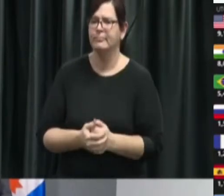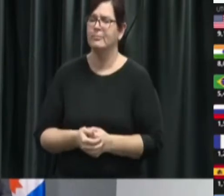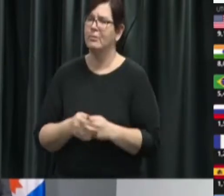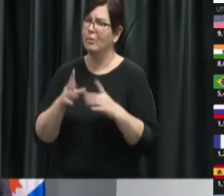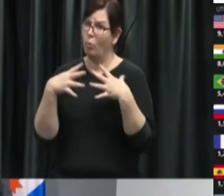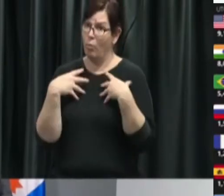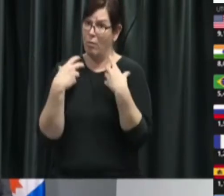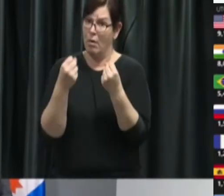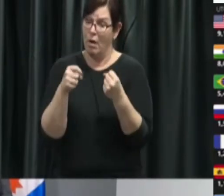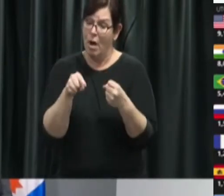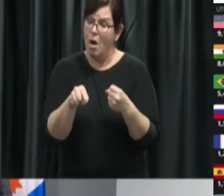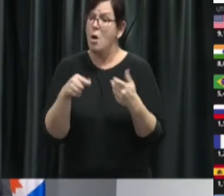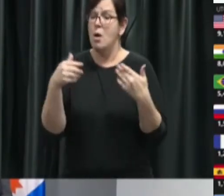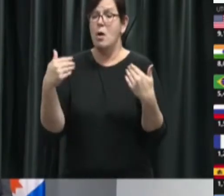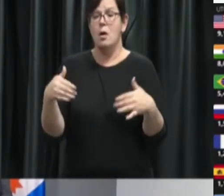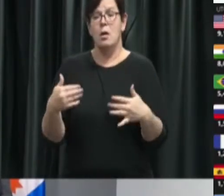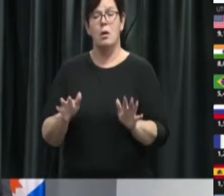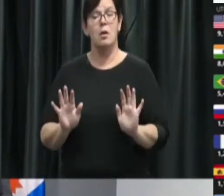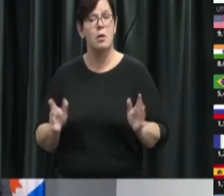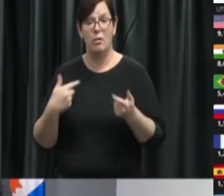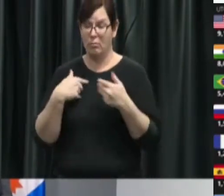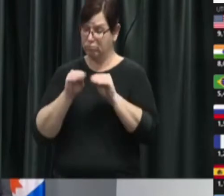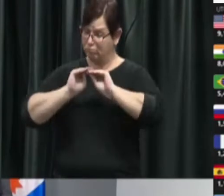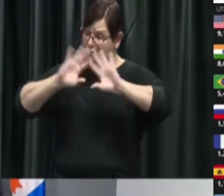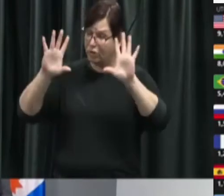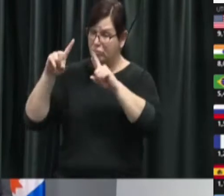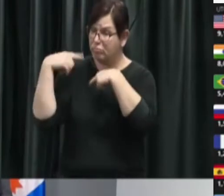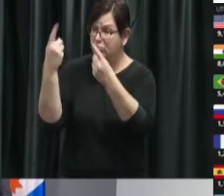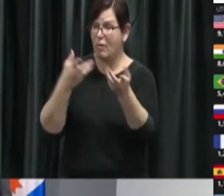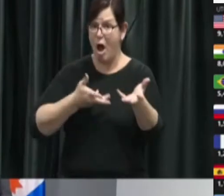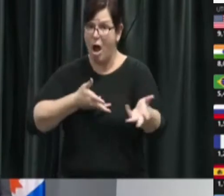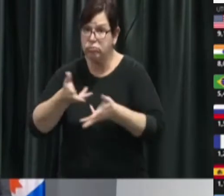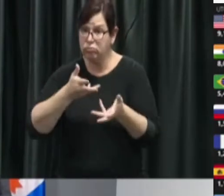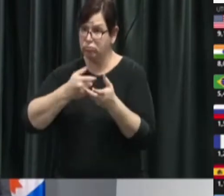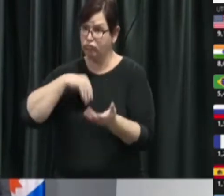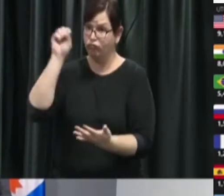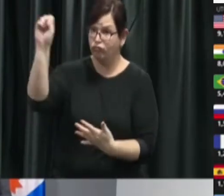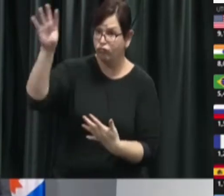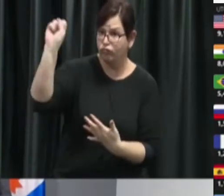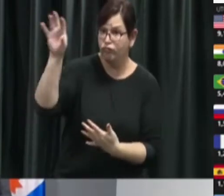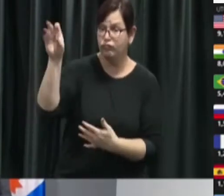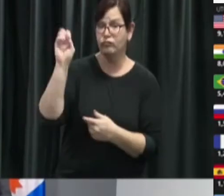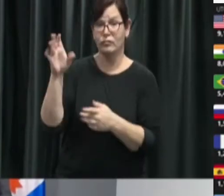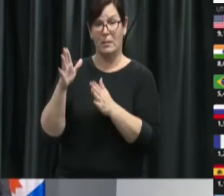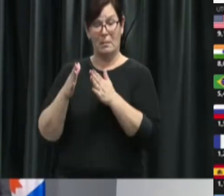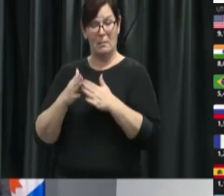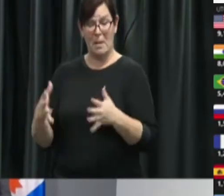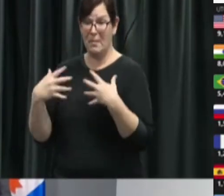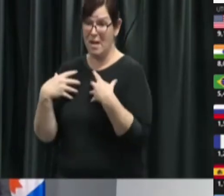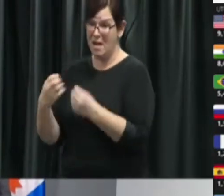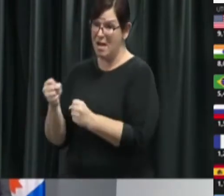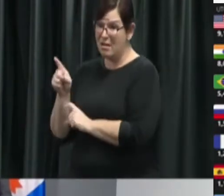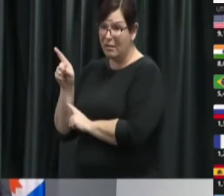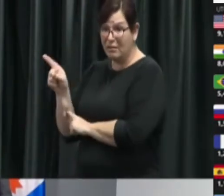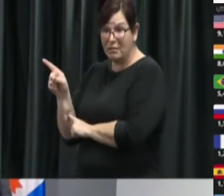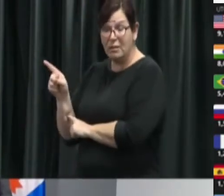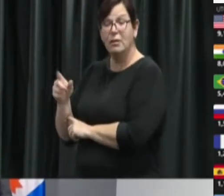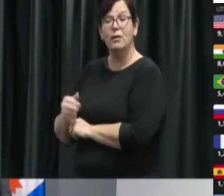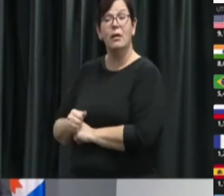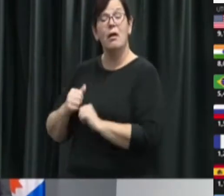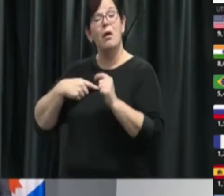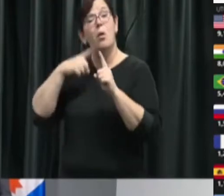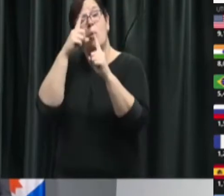can develop, in a way that is safe and healthy, what I have come to call a doors open safely protocol or